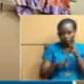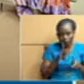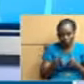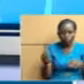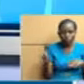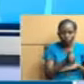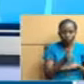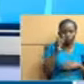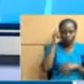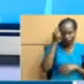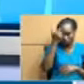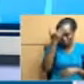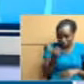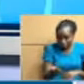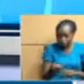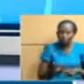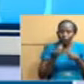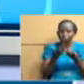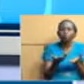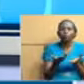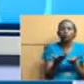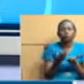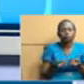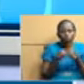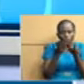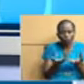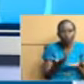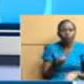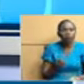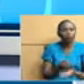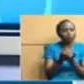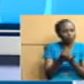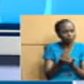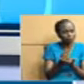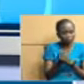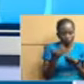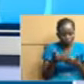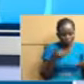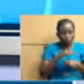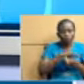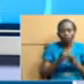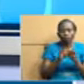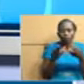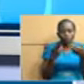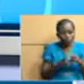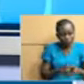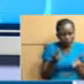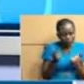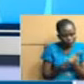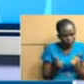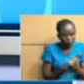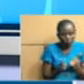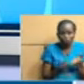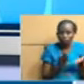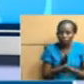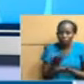to be able to provide these services at a time when they are needed. So you find that before COVID-19, for example, Ugandans were catering